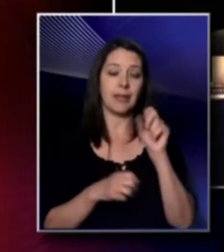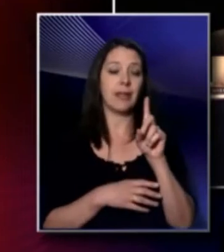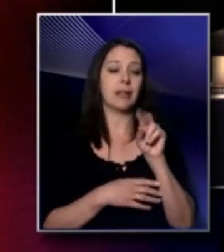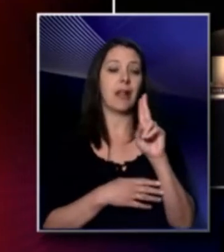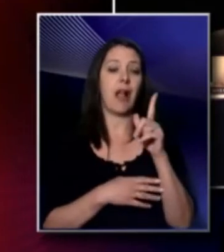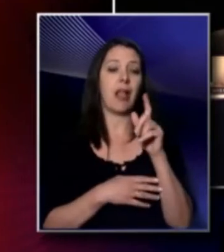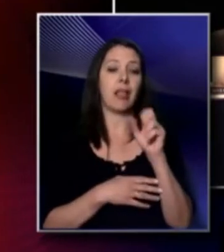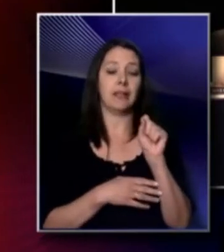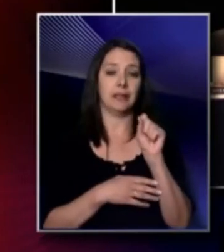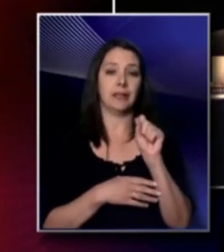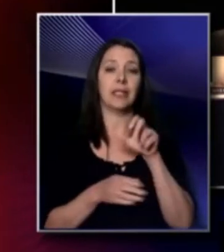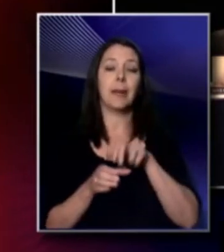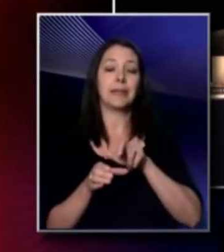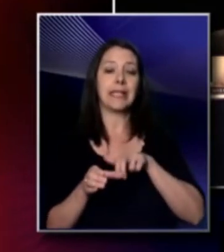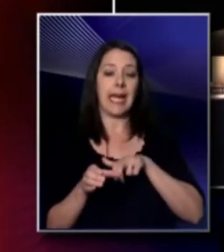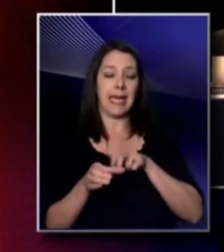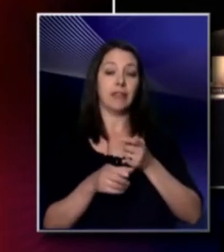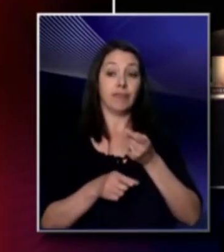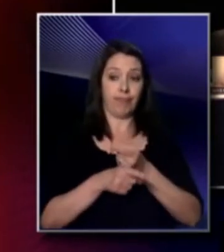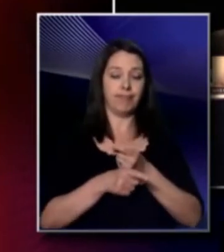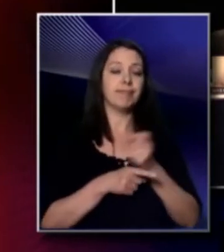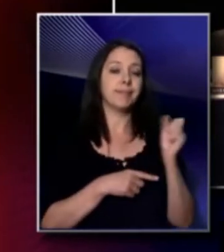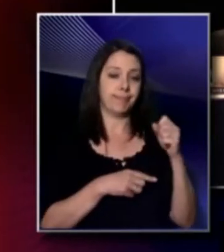abstained, correct? Correct.